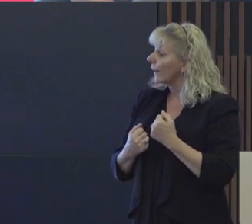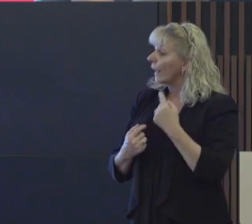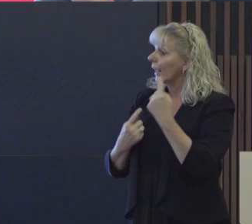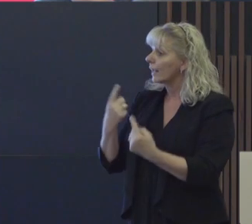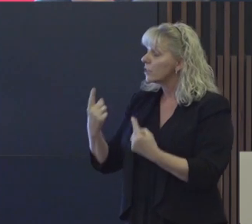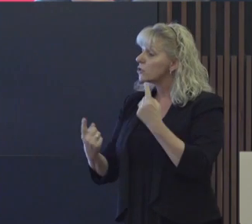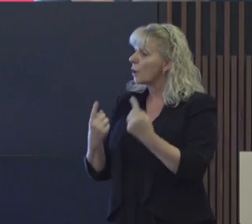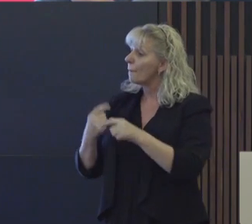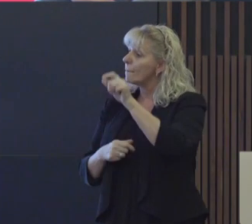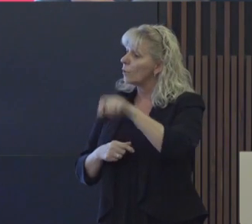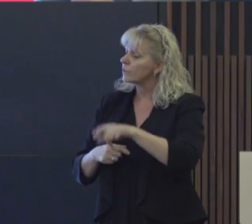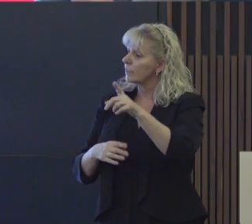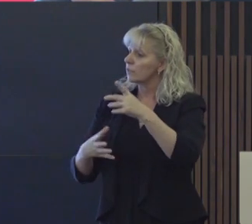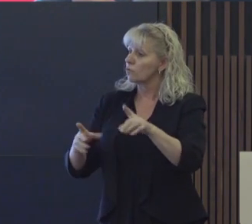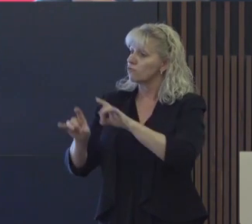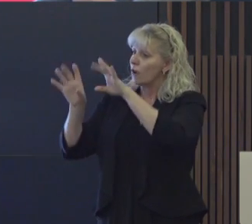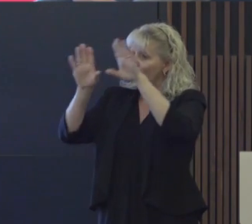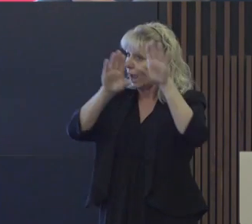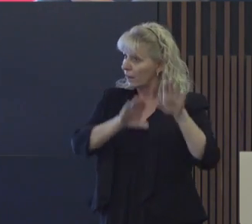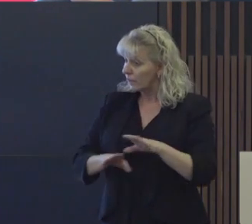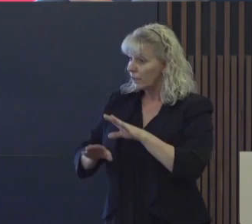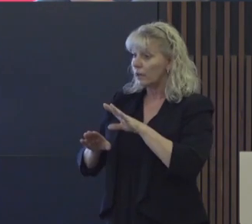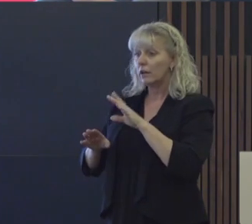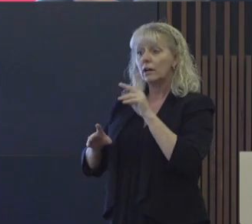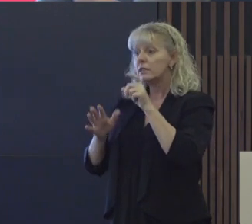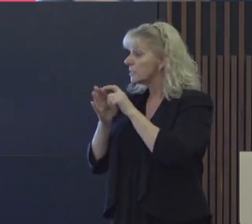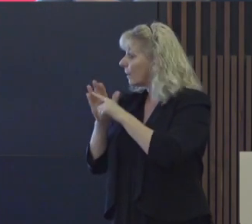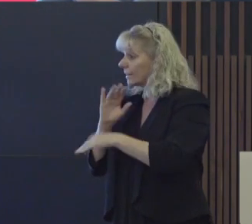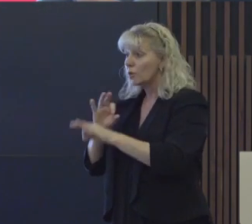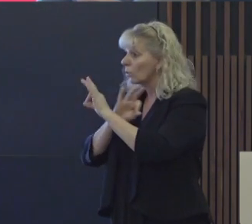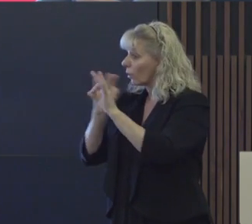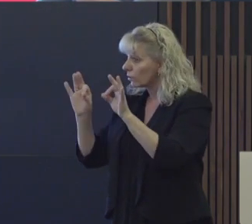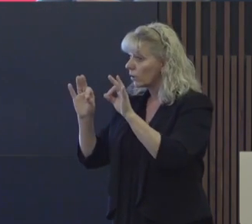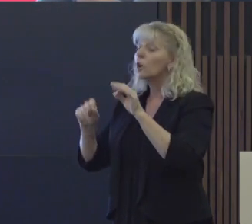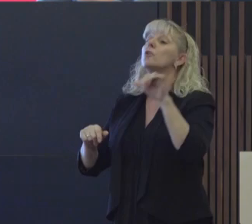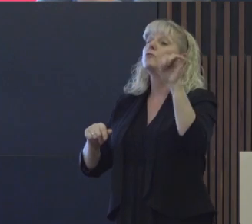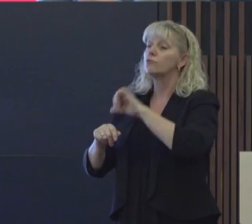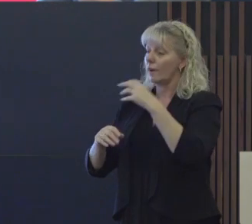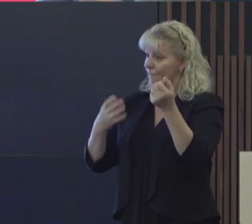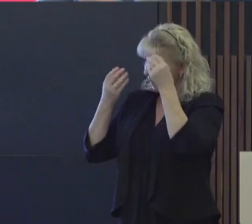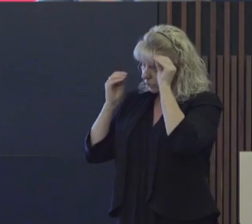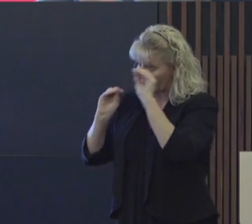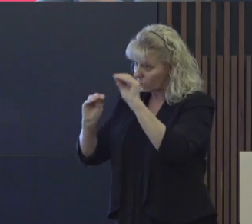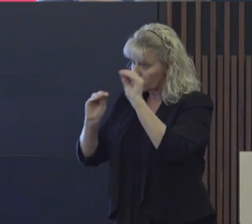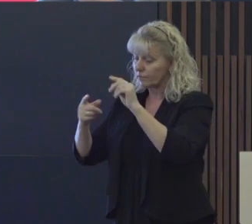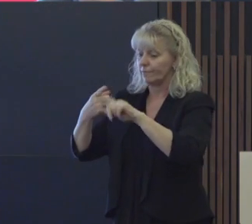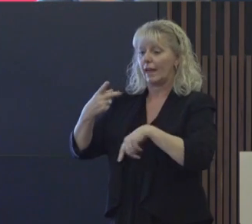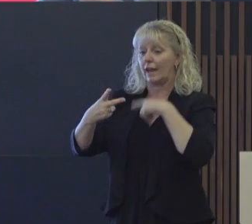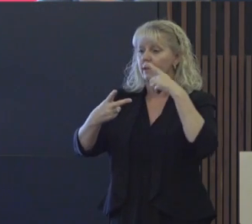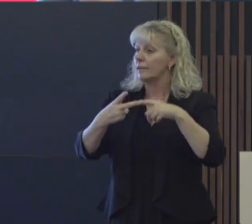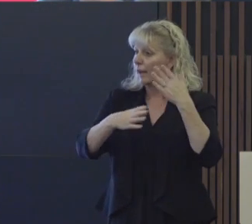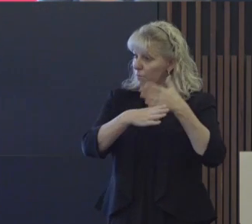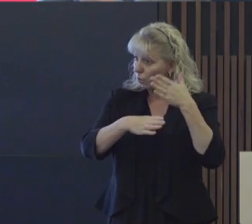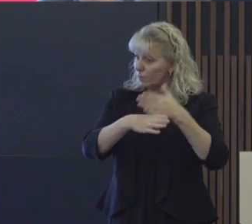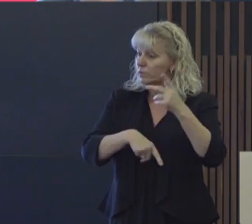in Australia, be it with a disability or not, is entitled to an education and employment as well as all the other rights, and that's what